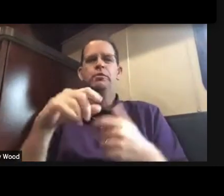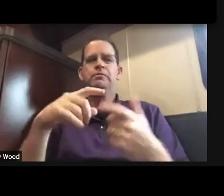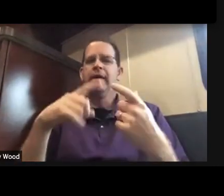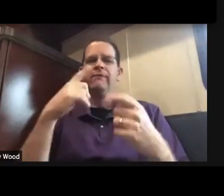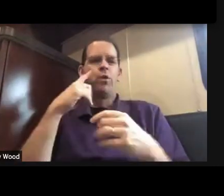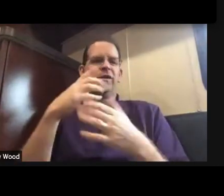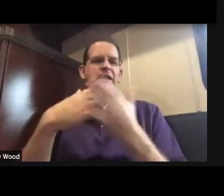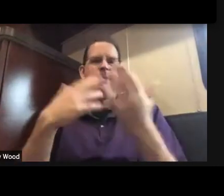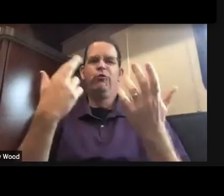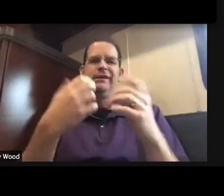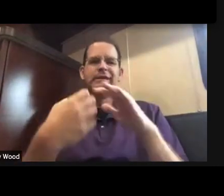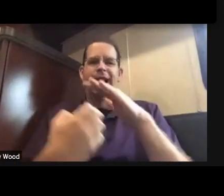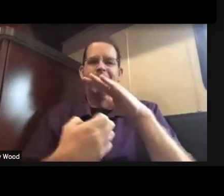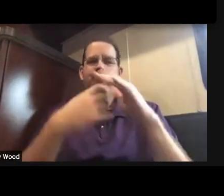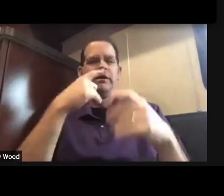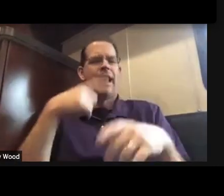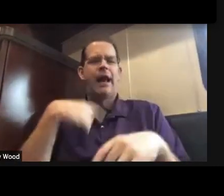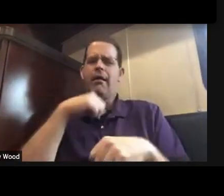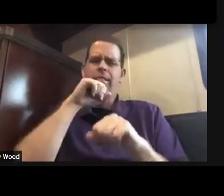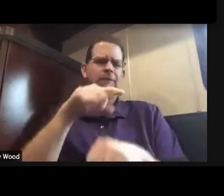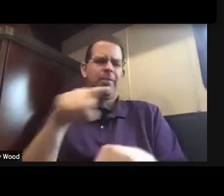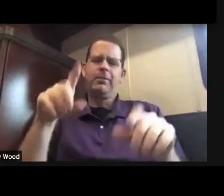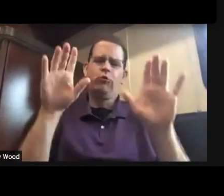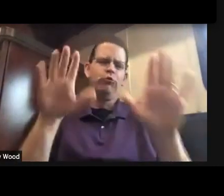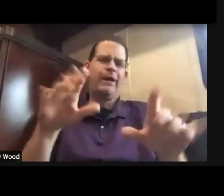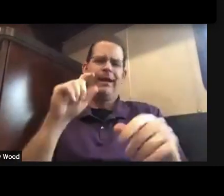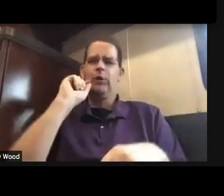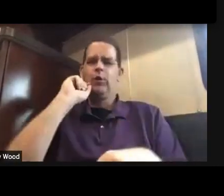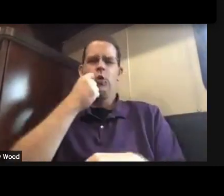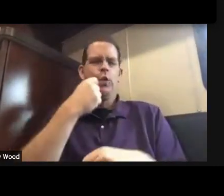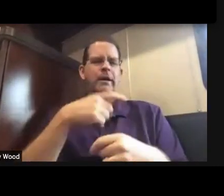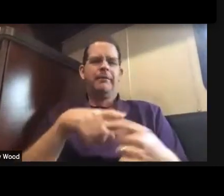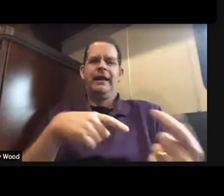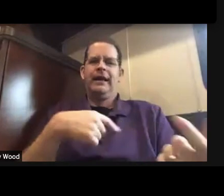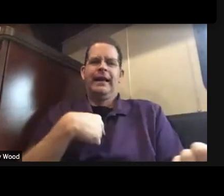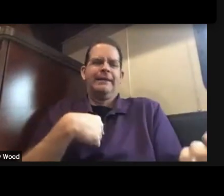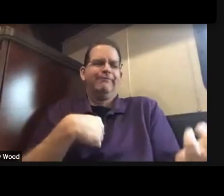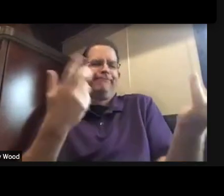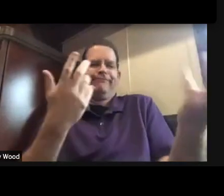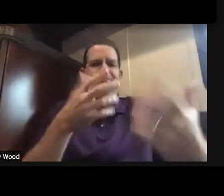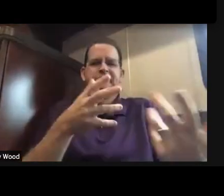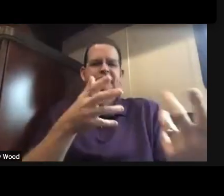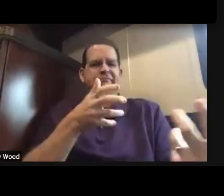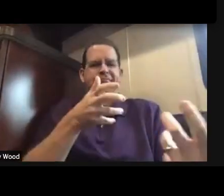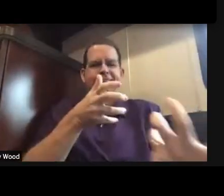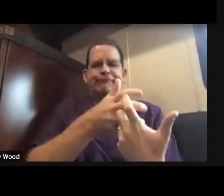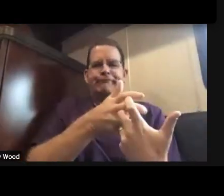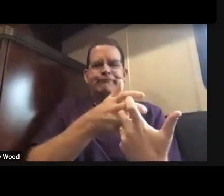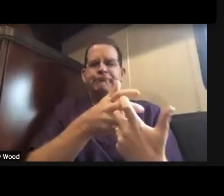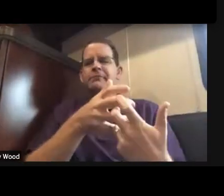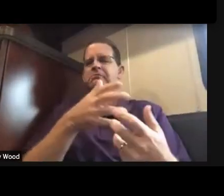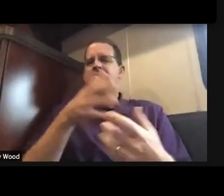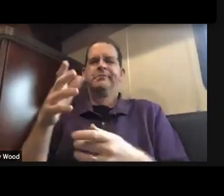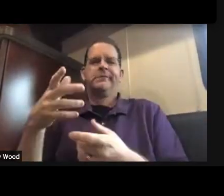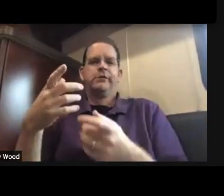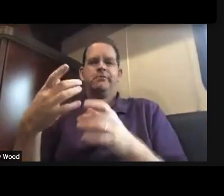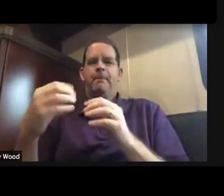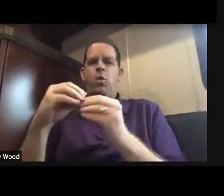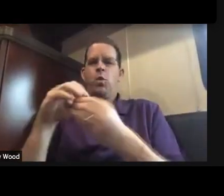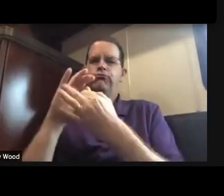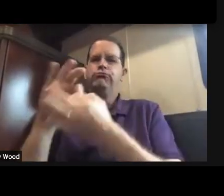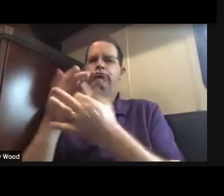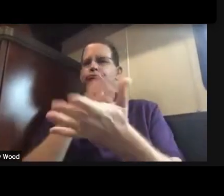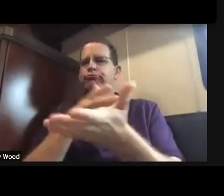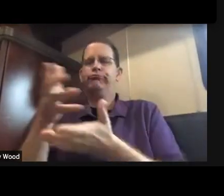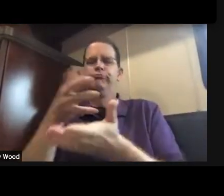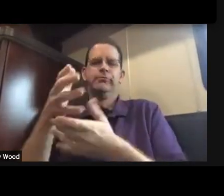And middle school also, I'd say, for some reason, elementary kids, I just love them. They're great. They're cool. But really wasn't